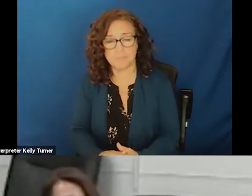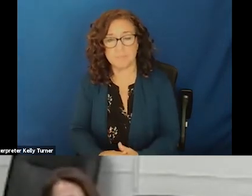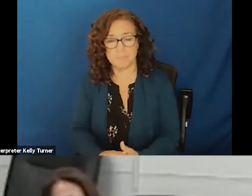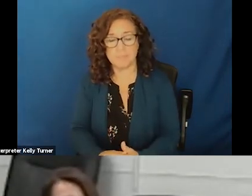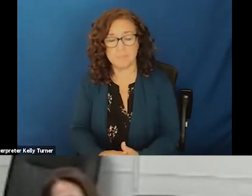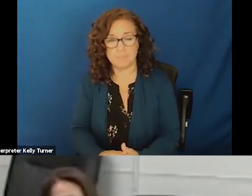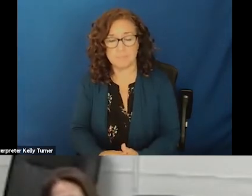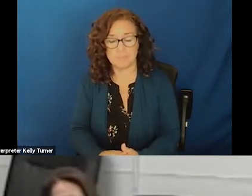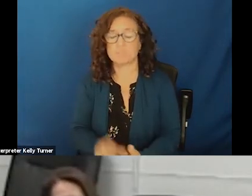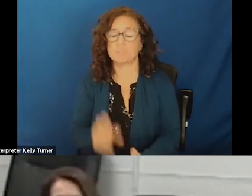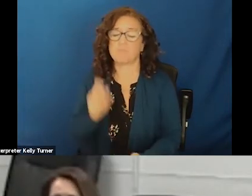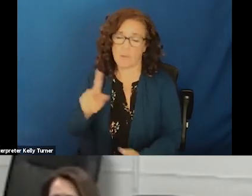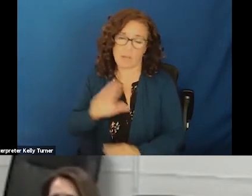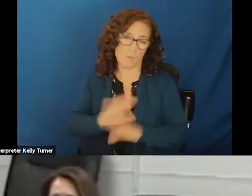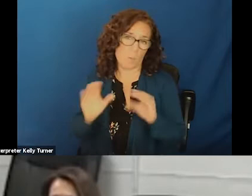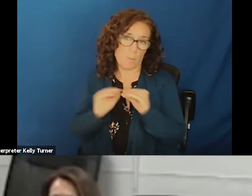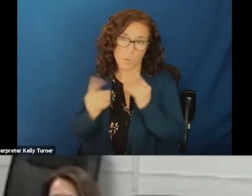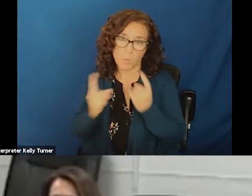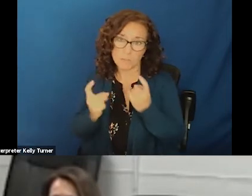Thank you. I have no other questions.